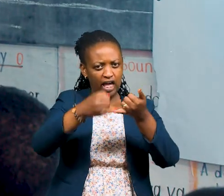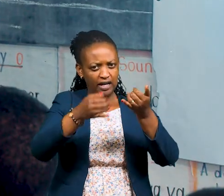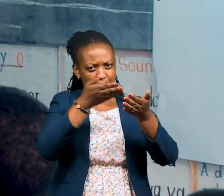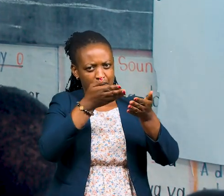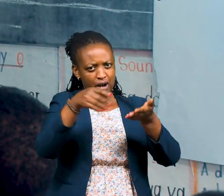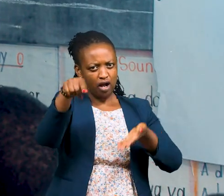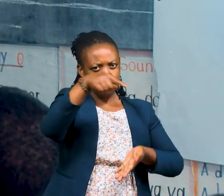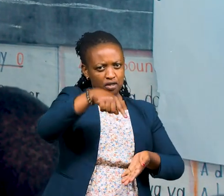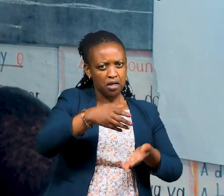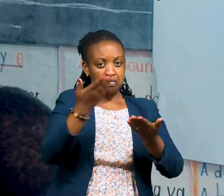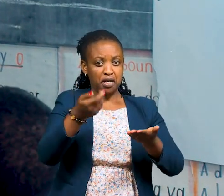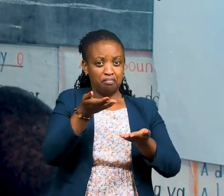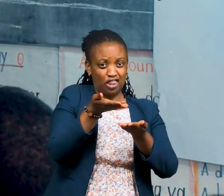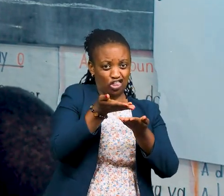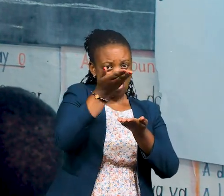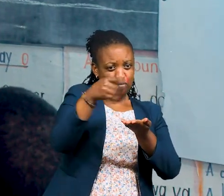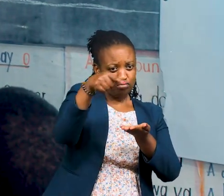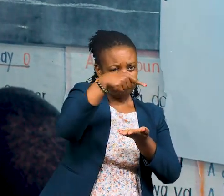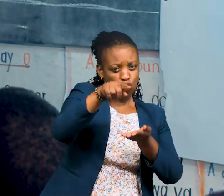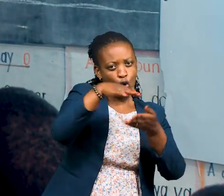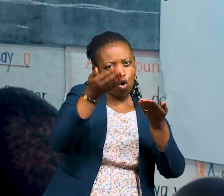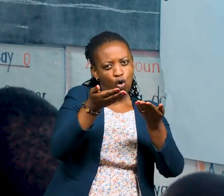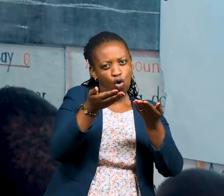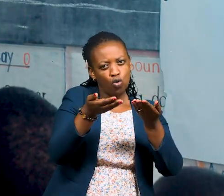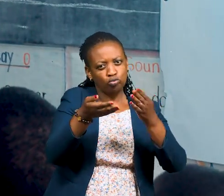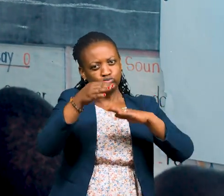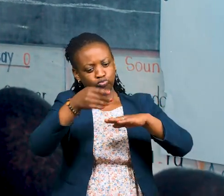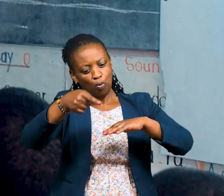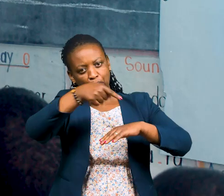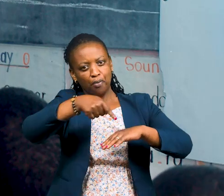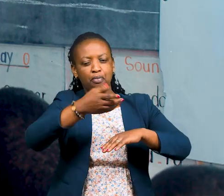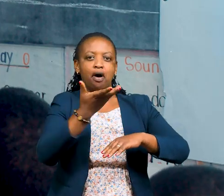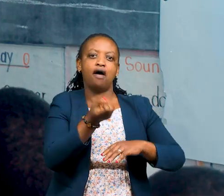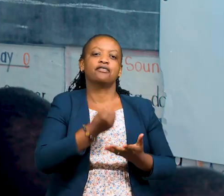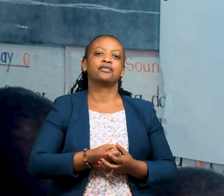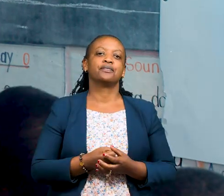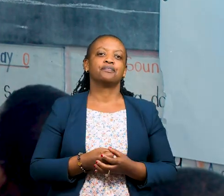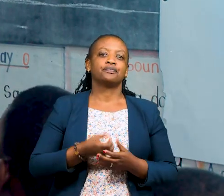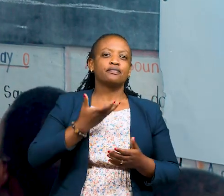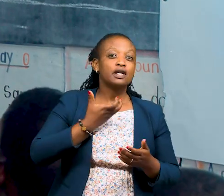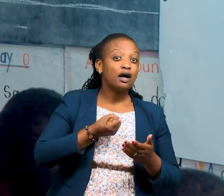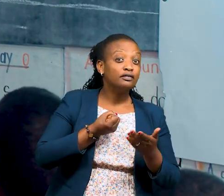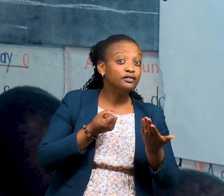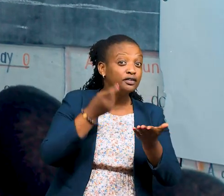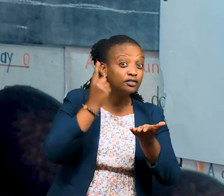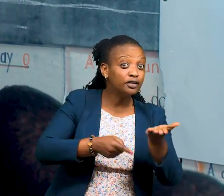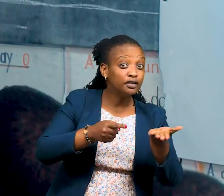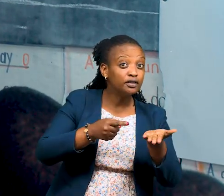ends, okay? Either at the top or at the bottom. Okay, they are